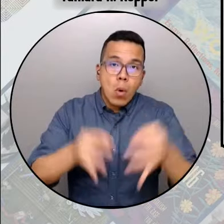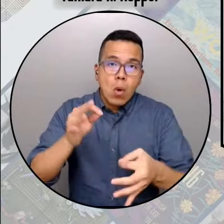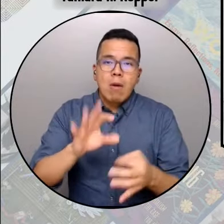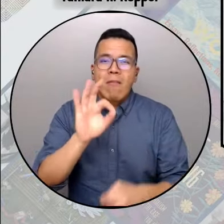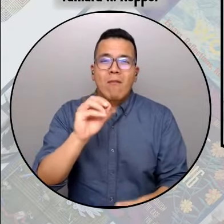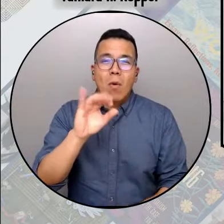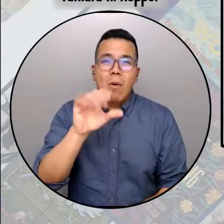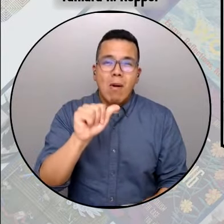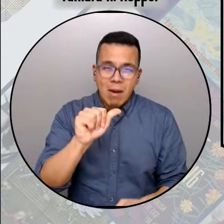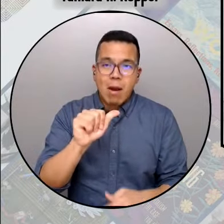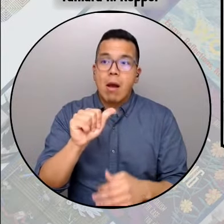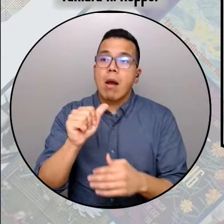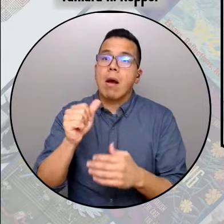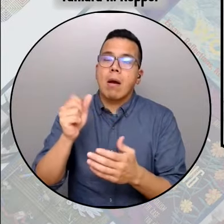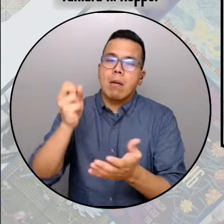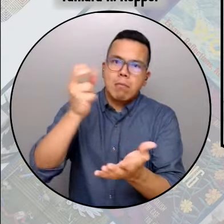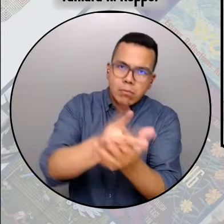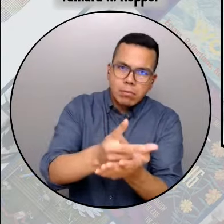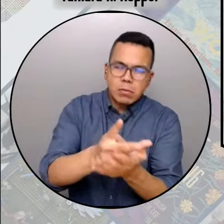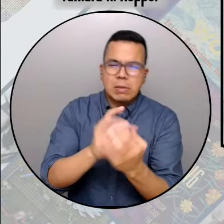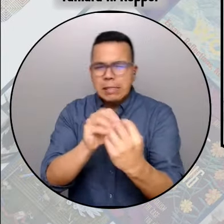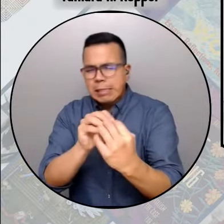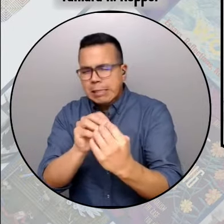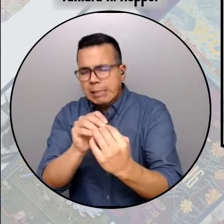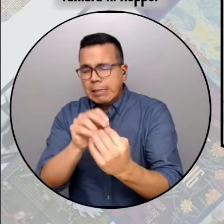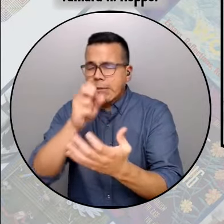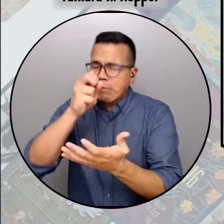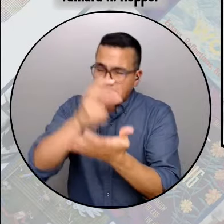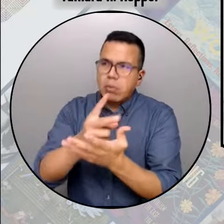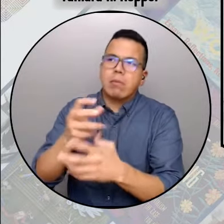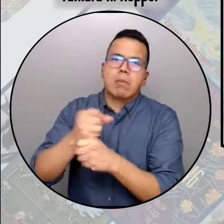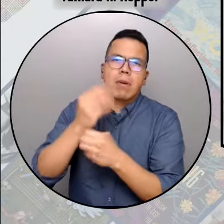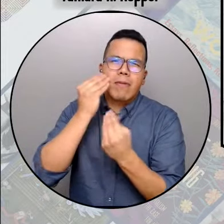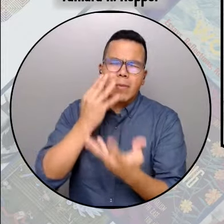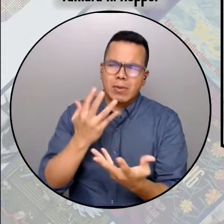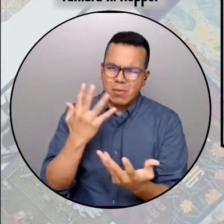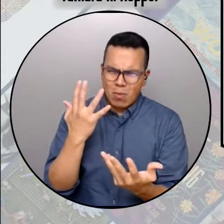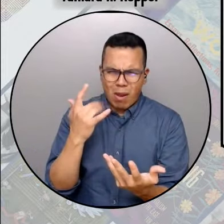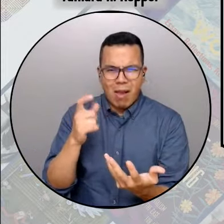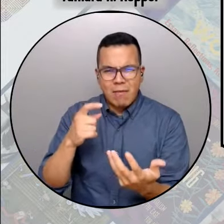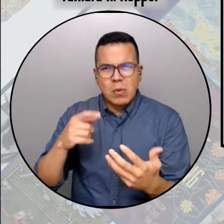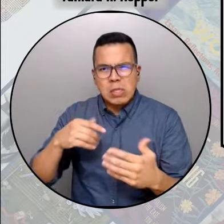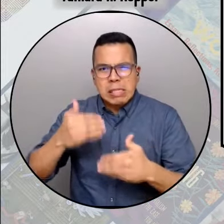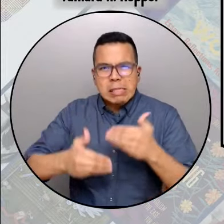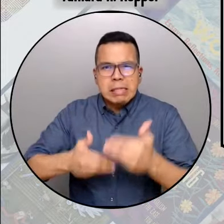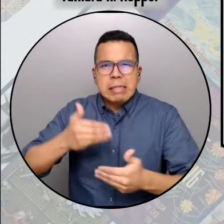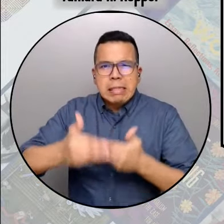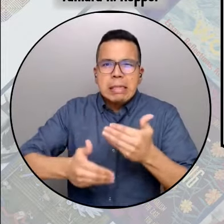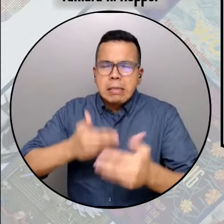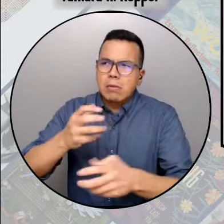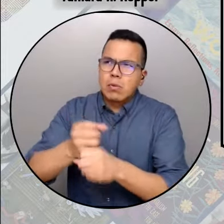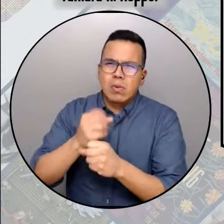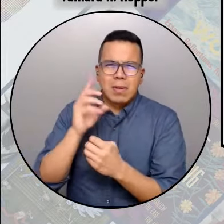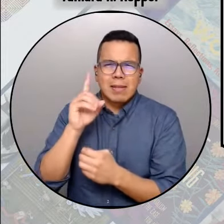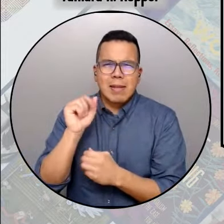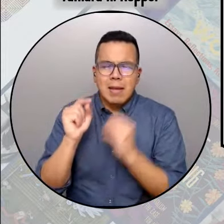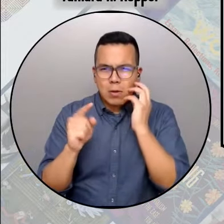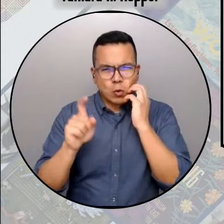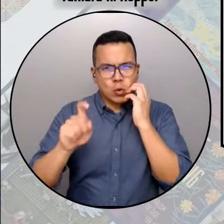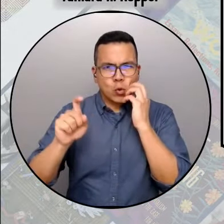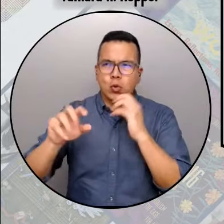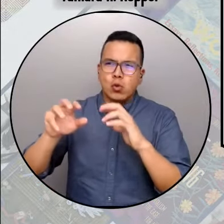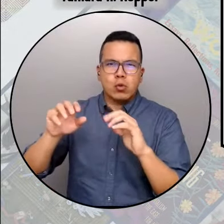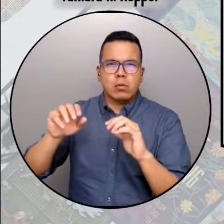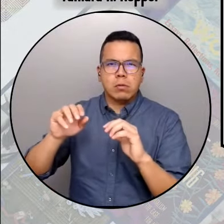to try to get it, which raises significant questions about why they have to go through those extraordinary steps to get that data. So this